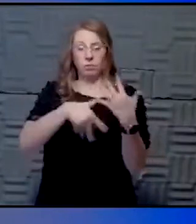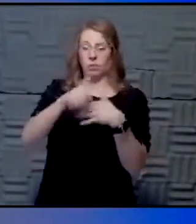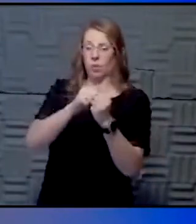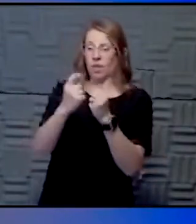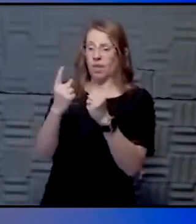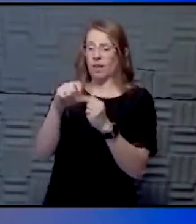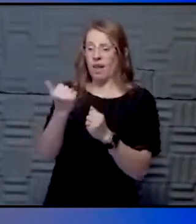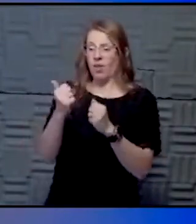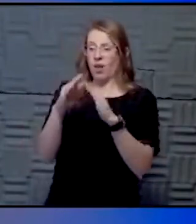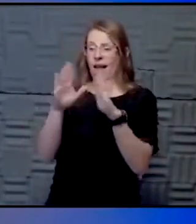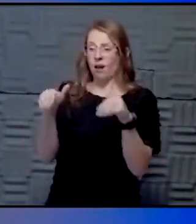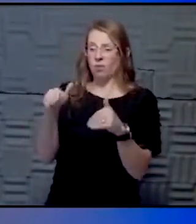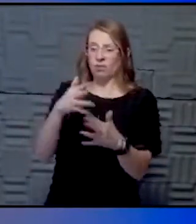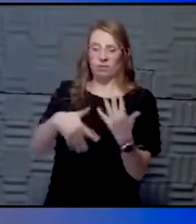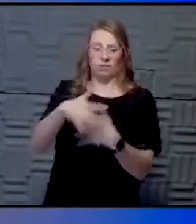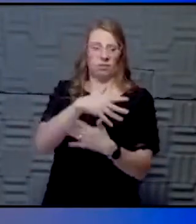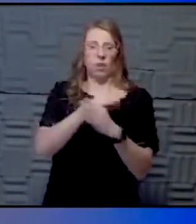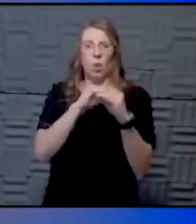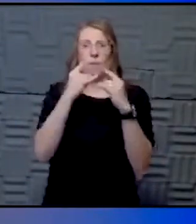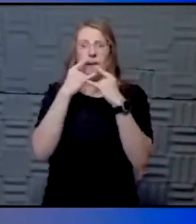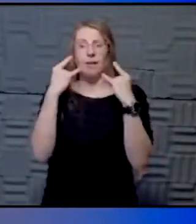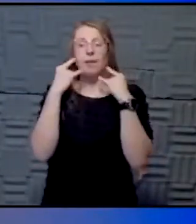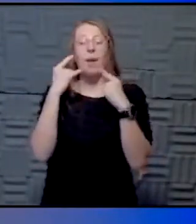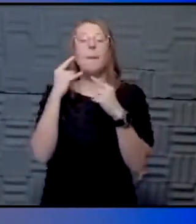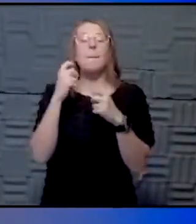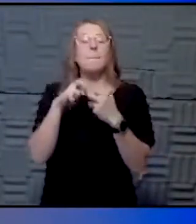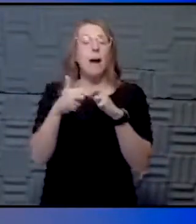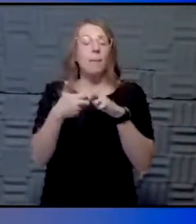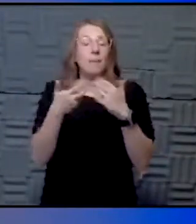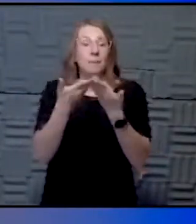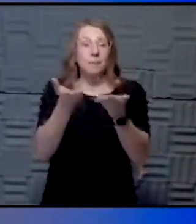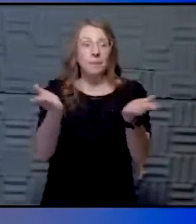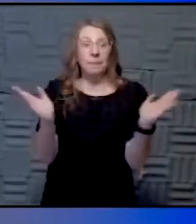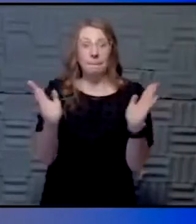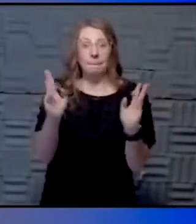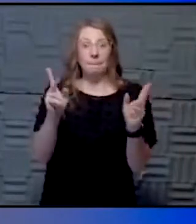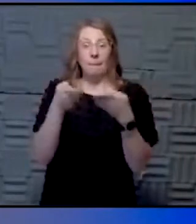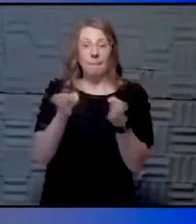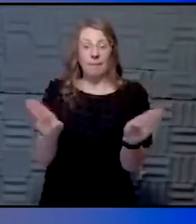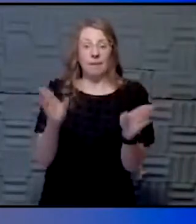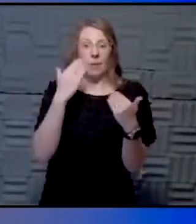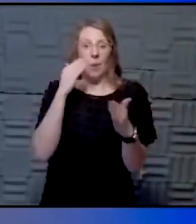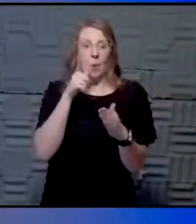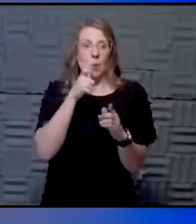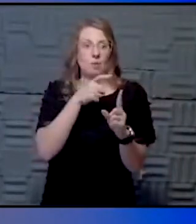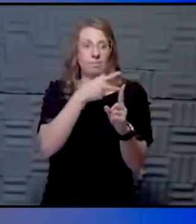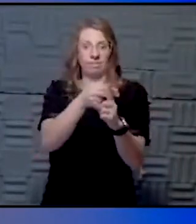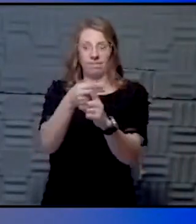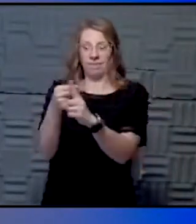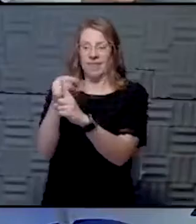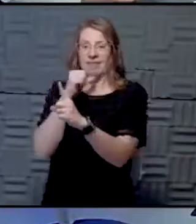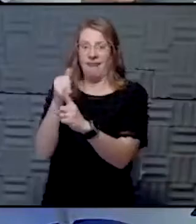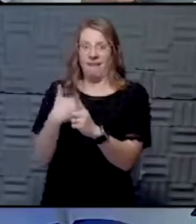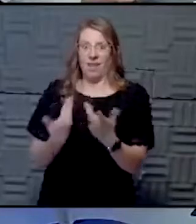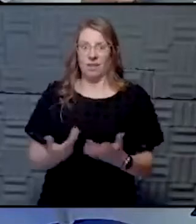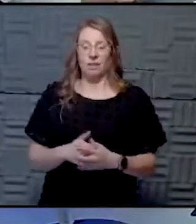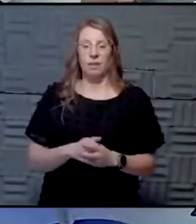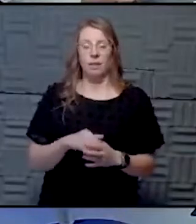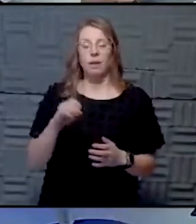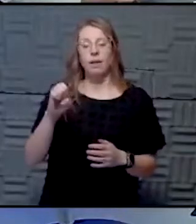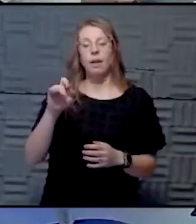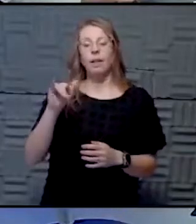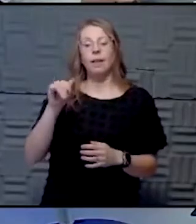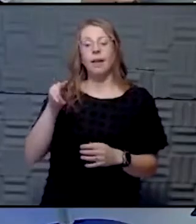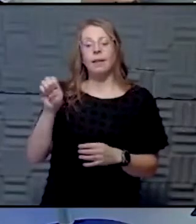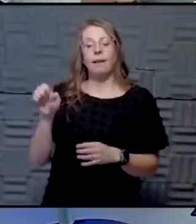with one household could unmask. But the problem is when you're out in public, you don't know who's vaccinated. All right, Dr. Stites, Elena asks,